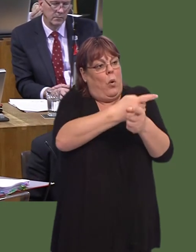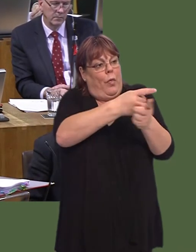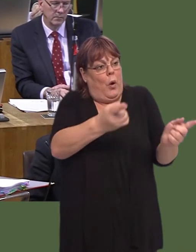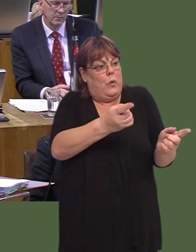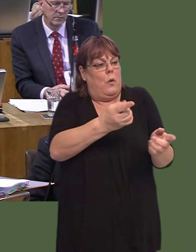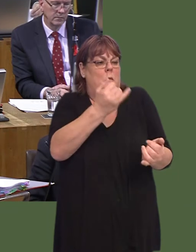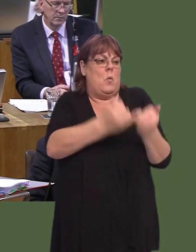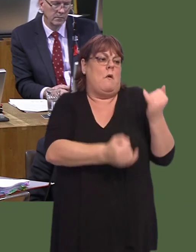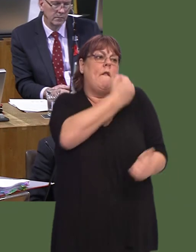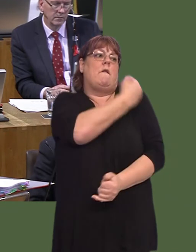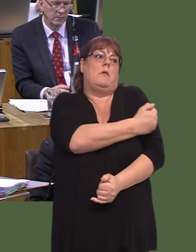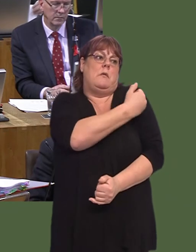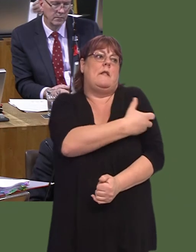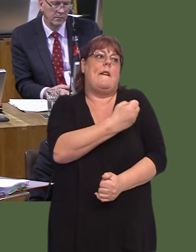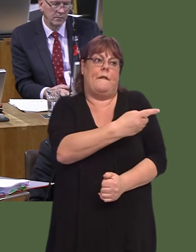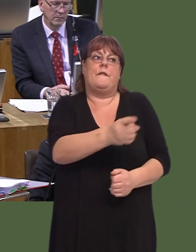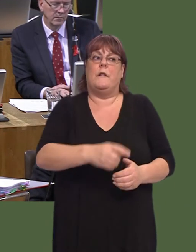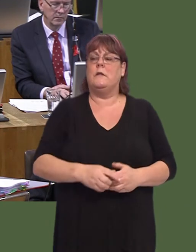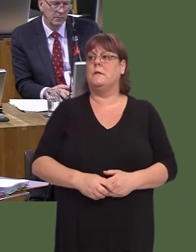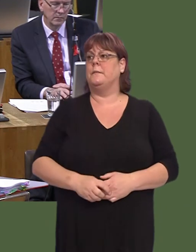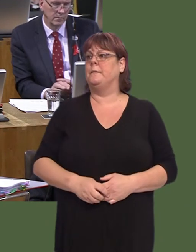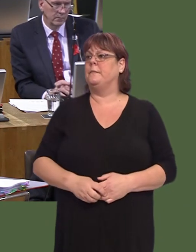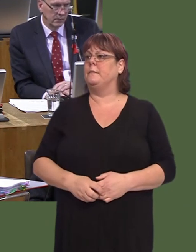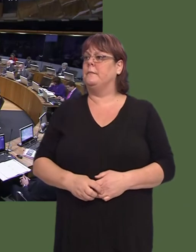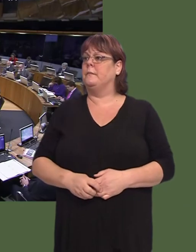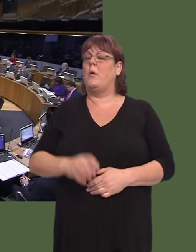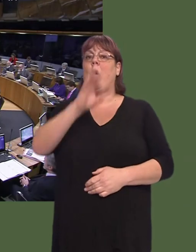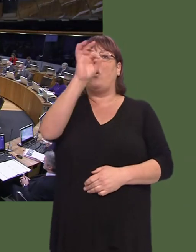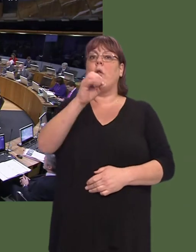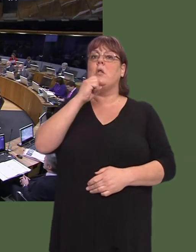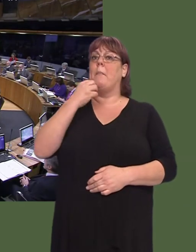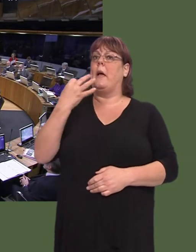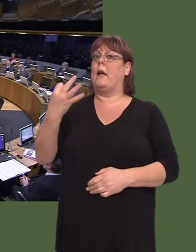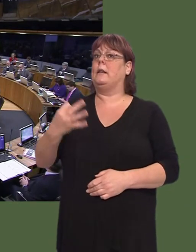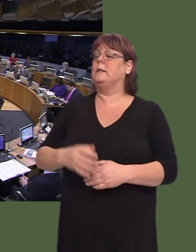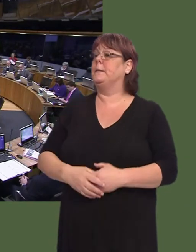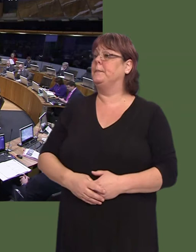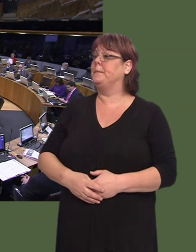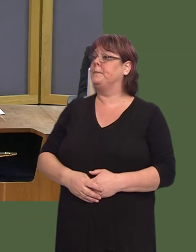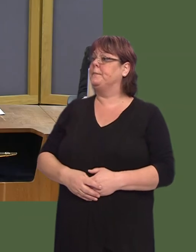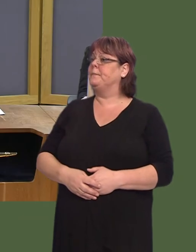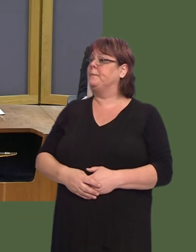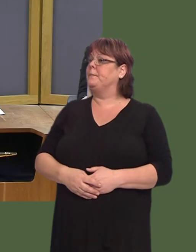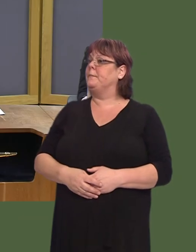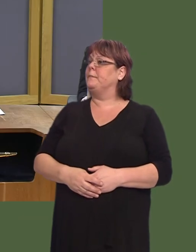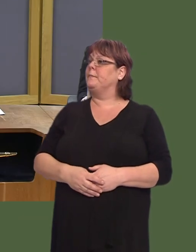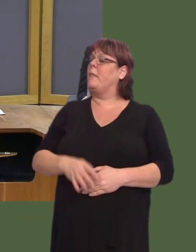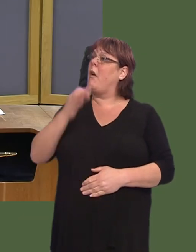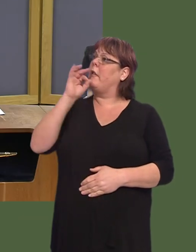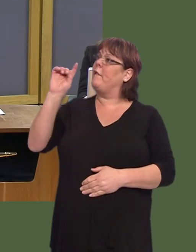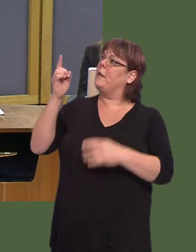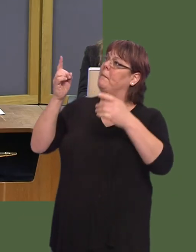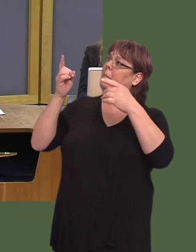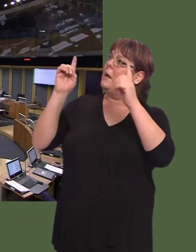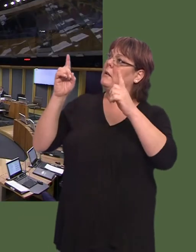will always stand for those who are most vulnerable. Question 8, Jane Hutt. Will the First Minister provide